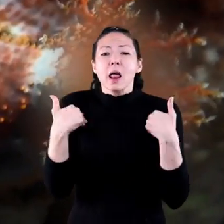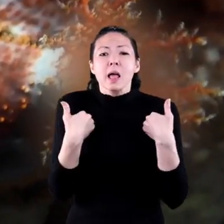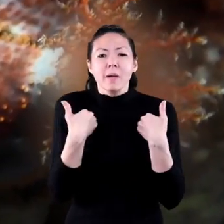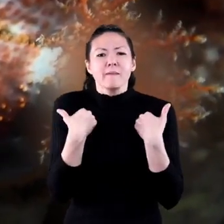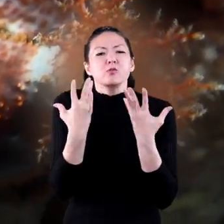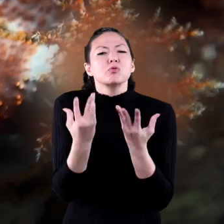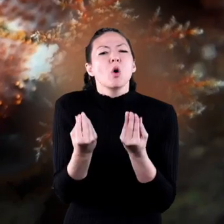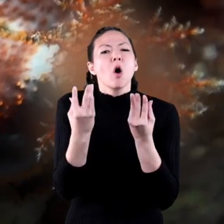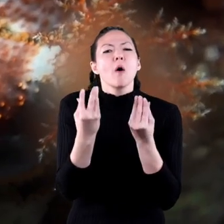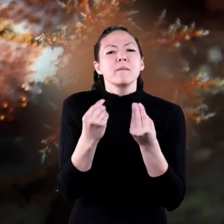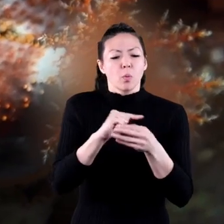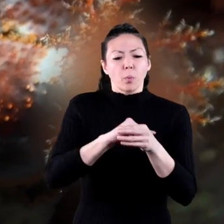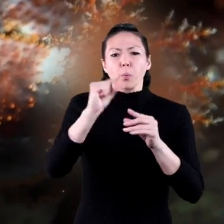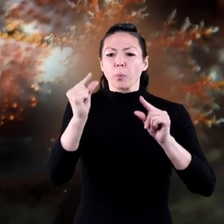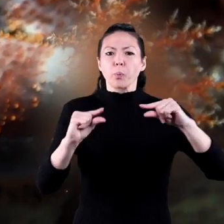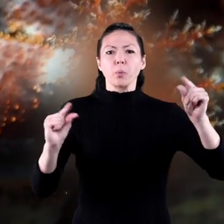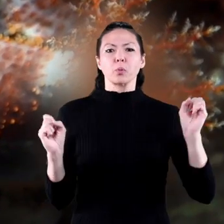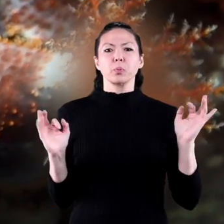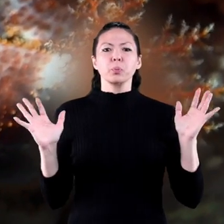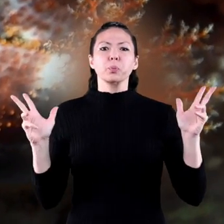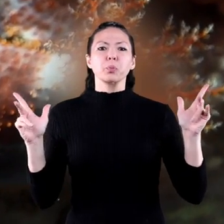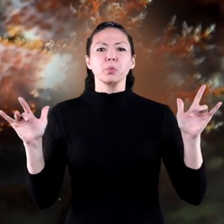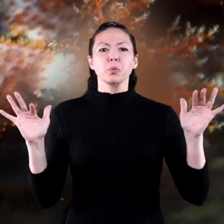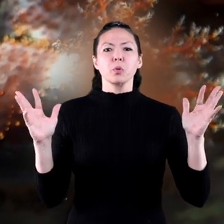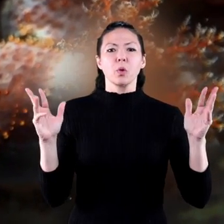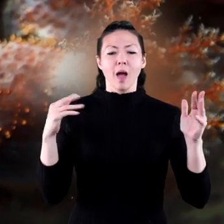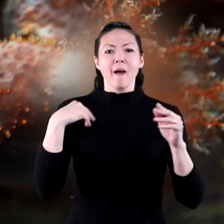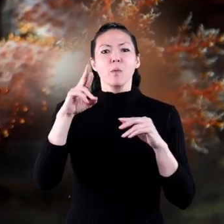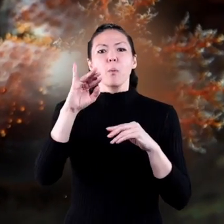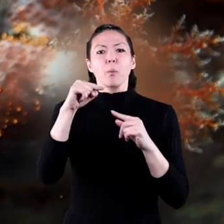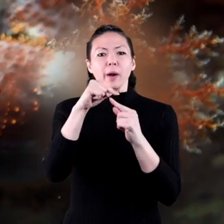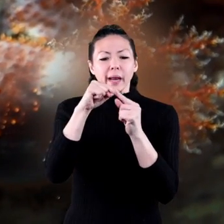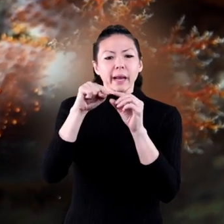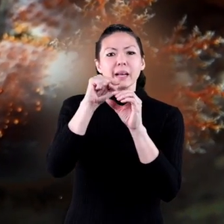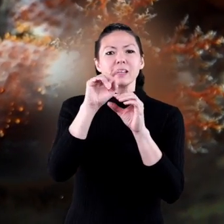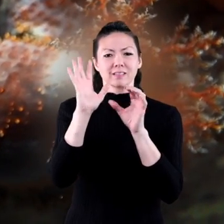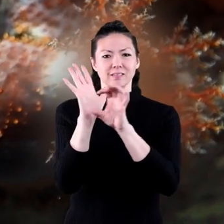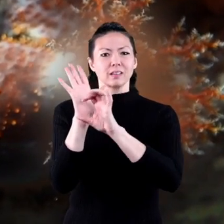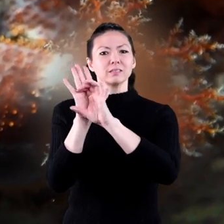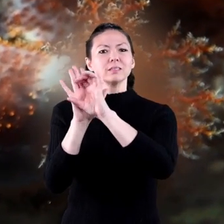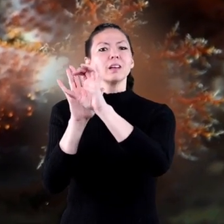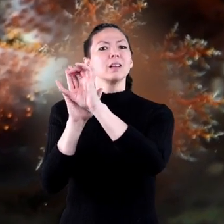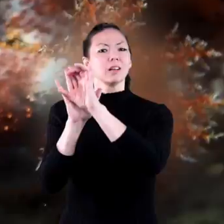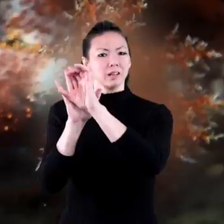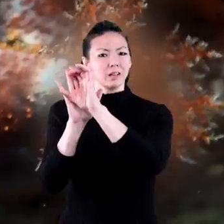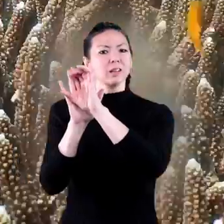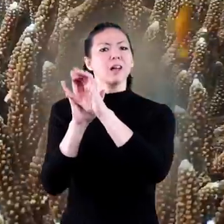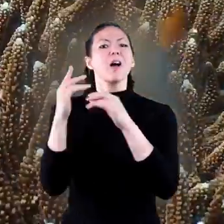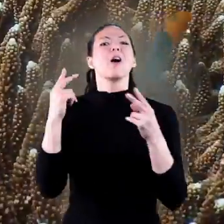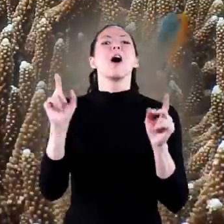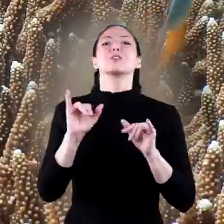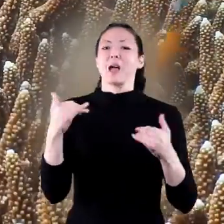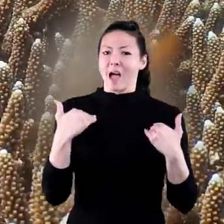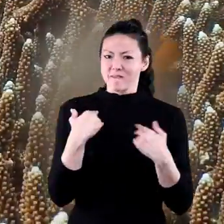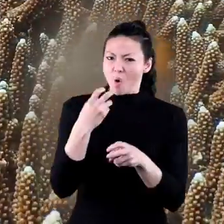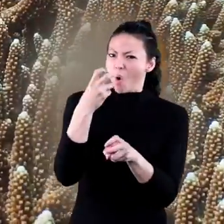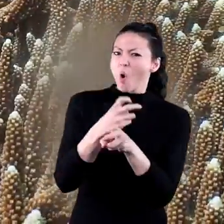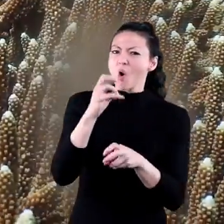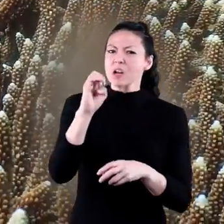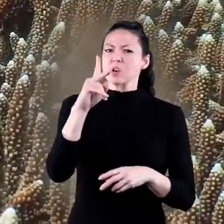animals have soft, tube-shaped bodies and a ring of tentacles surrounding their mouths. They also have